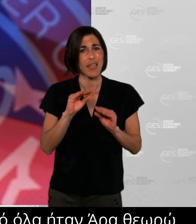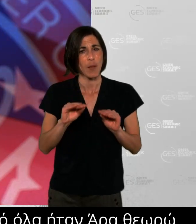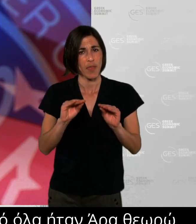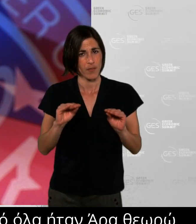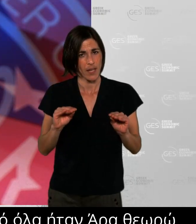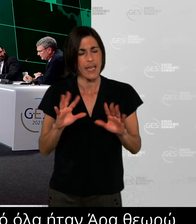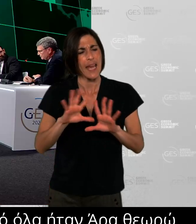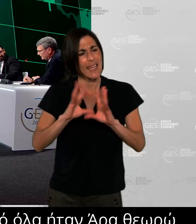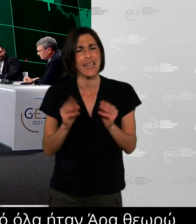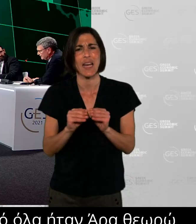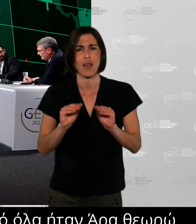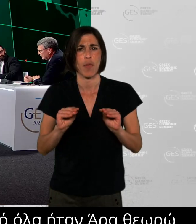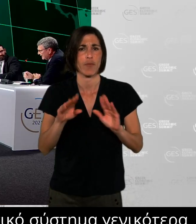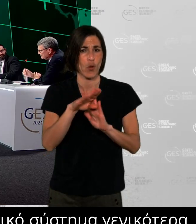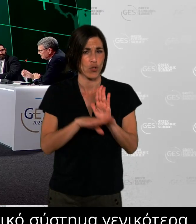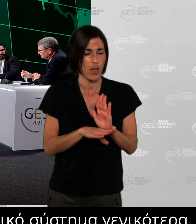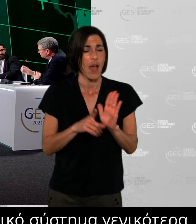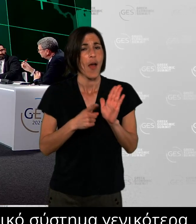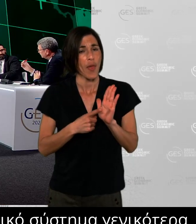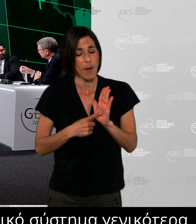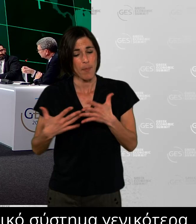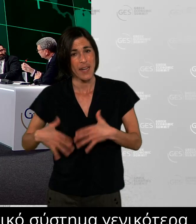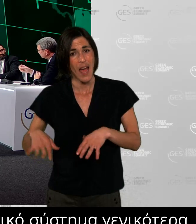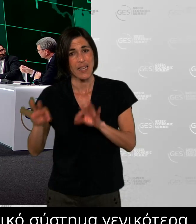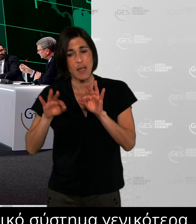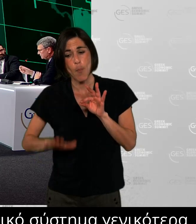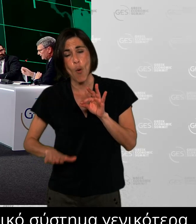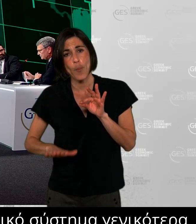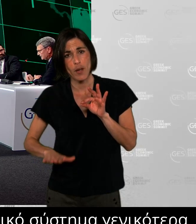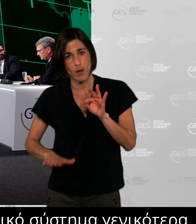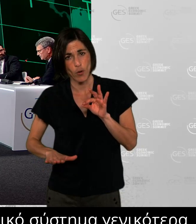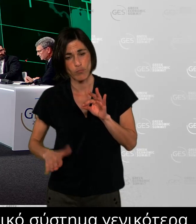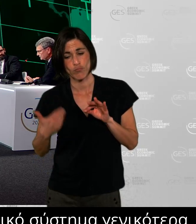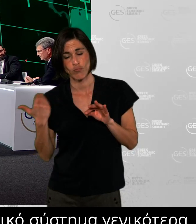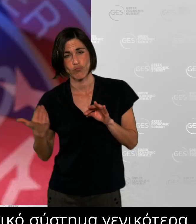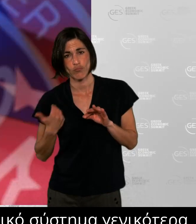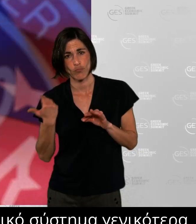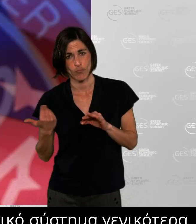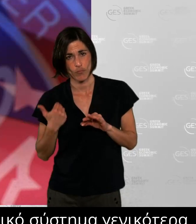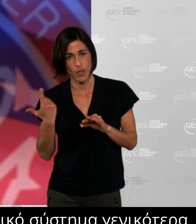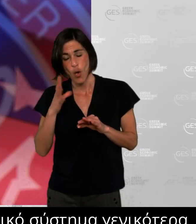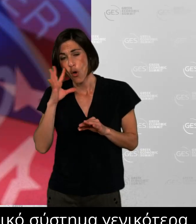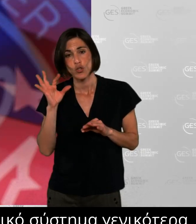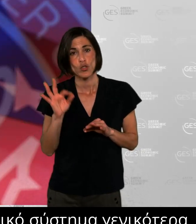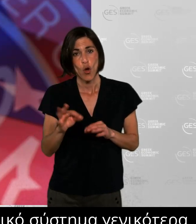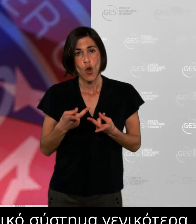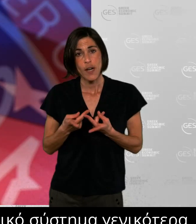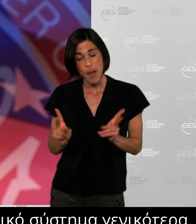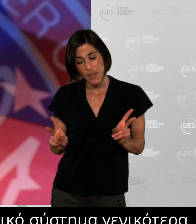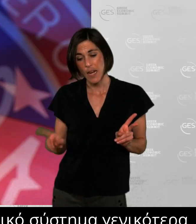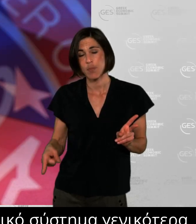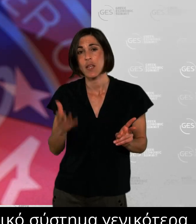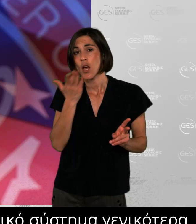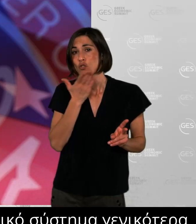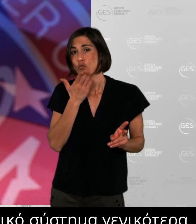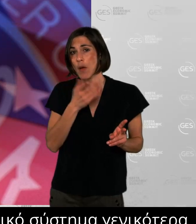up through our university education, how these specific areas of character, capacity, and skills can be developed best and delivered